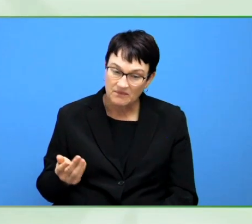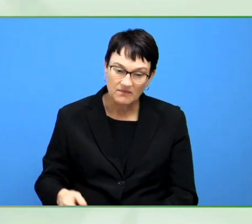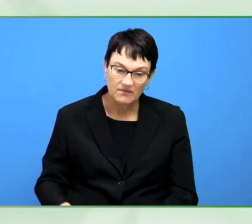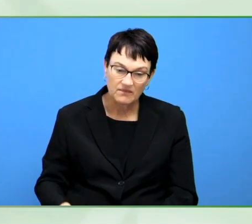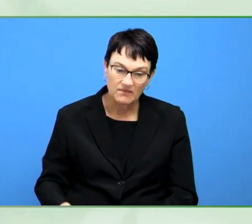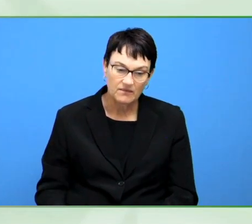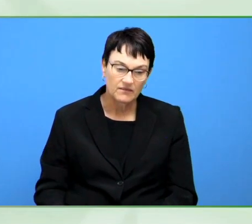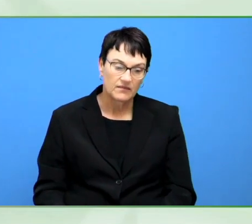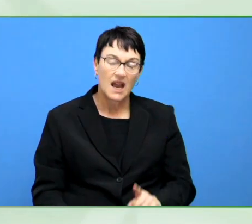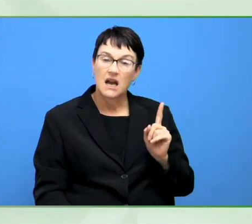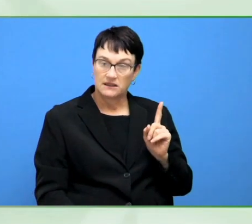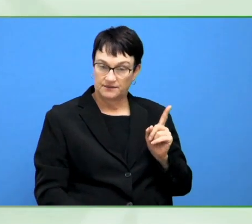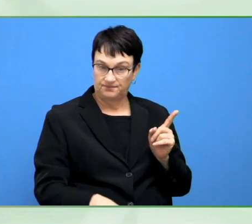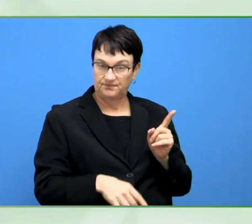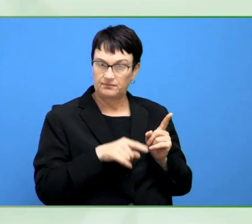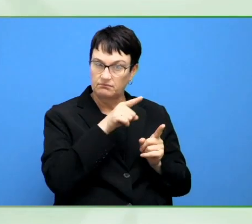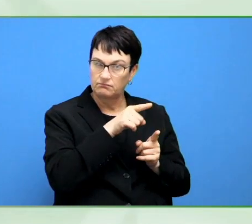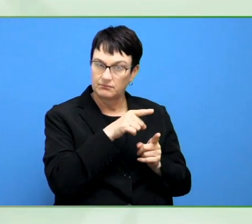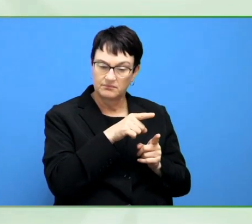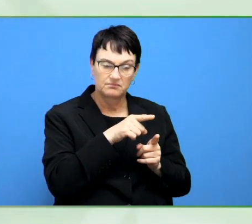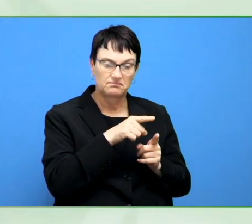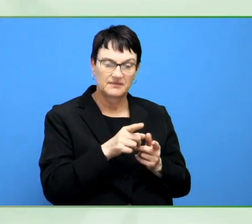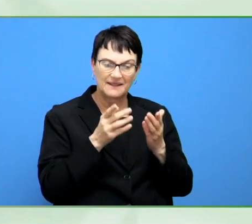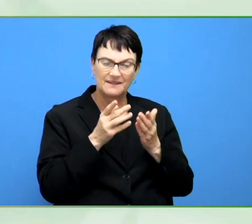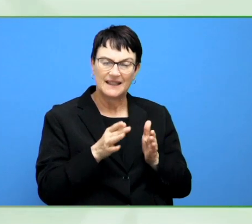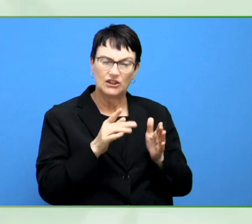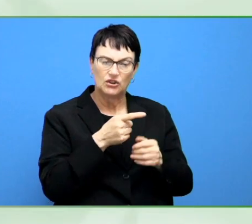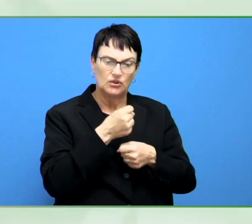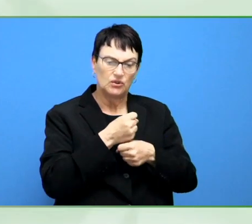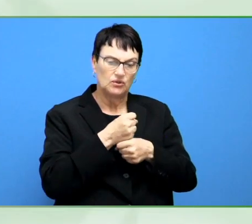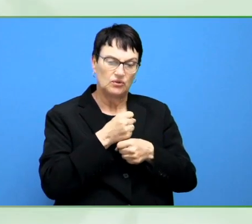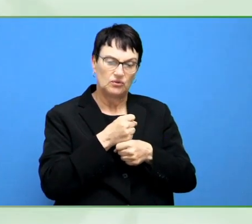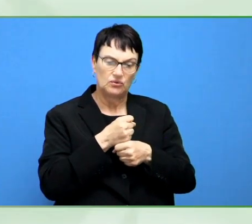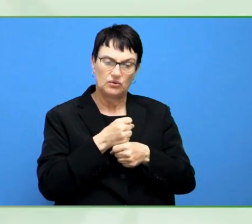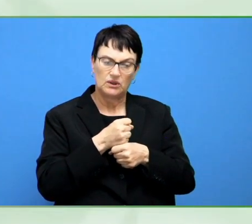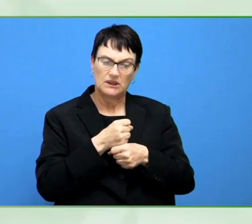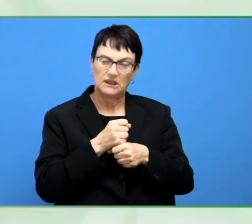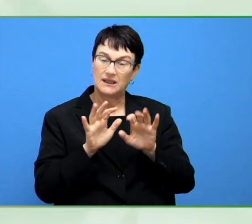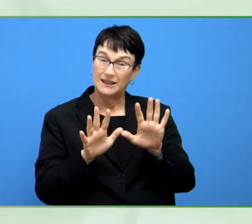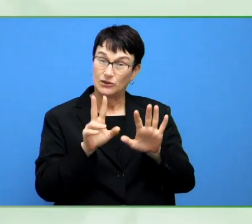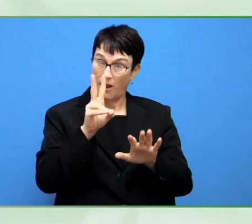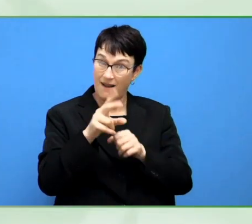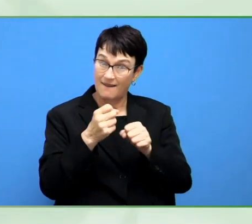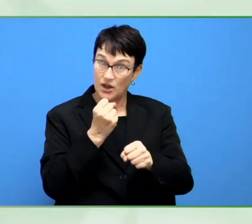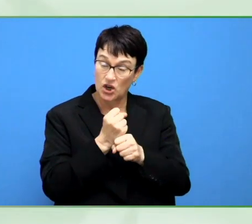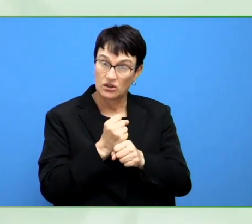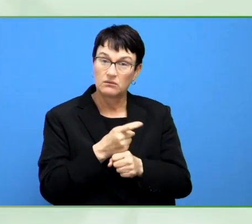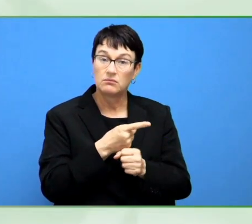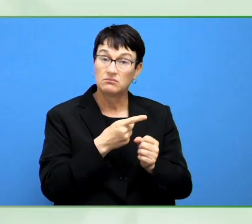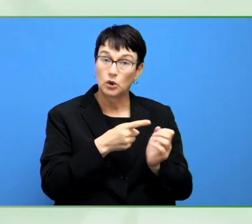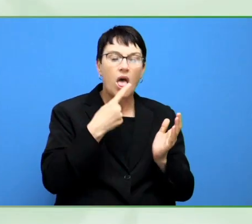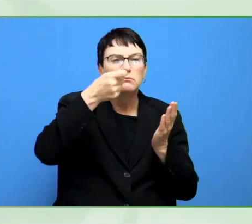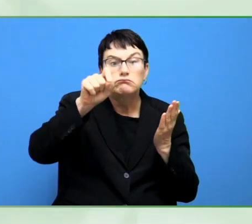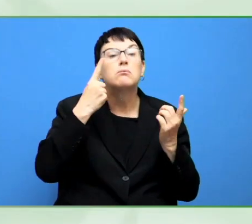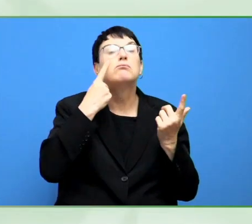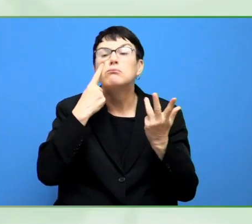years, yeah. 12 years. You've audited public and private sector companies? Yeah, both. Are there any differences in how they struggle